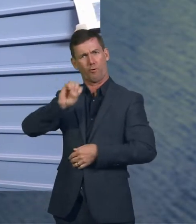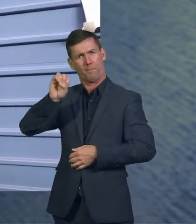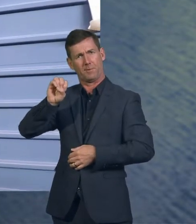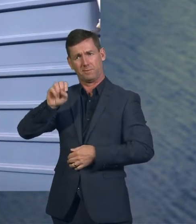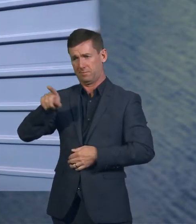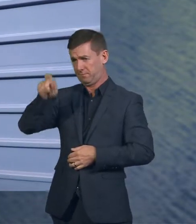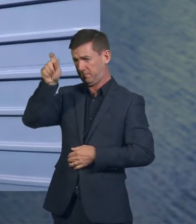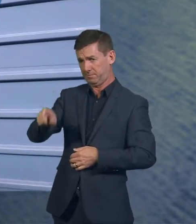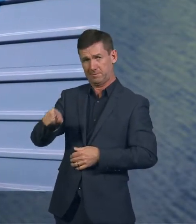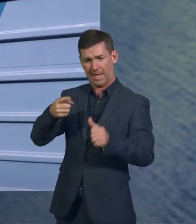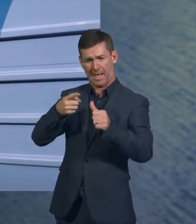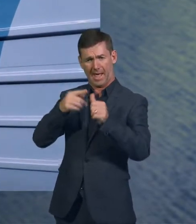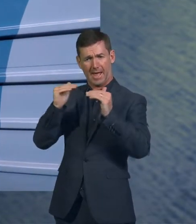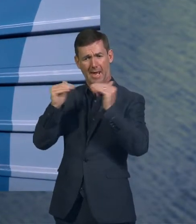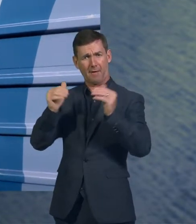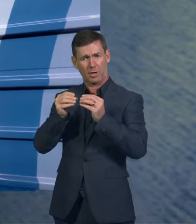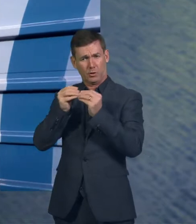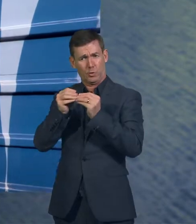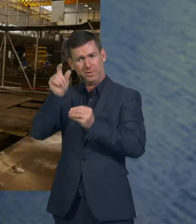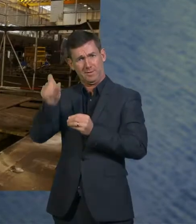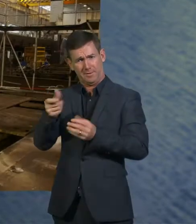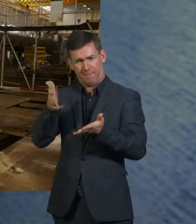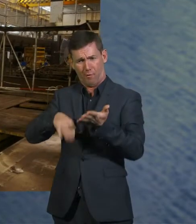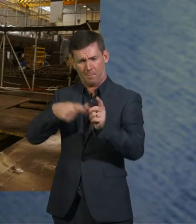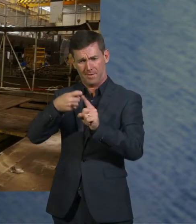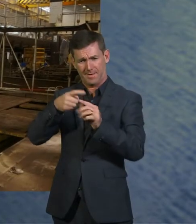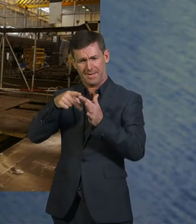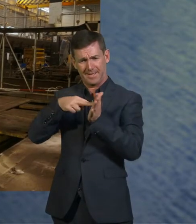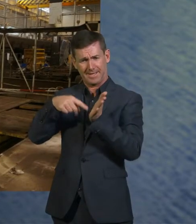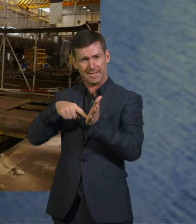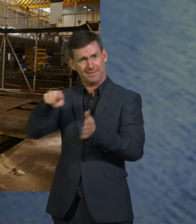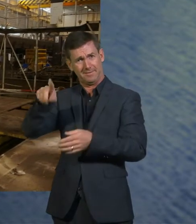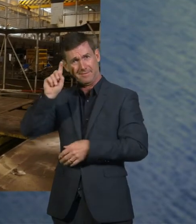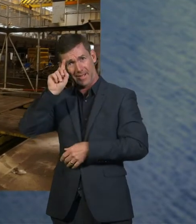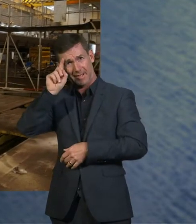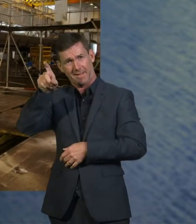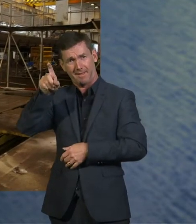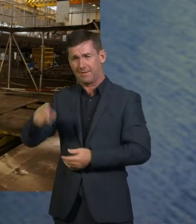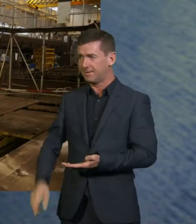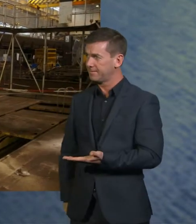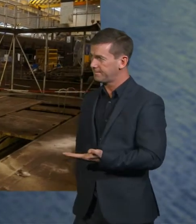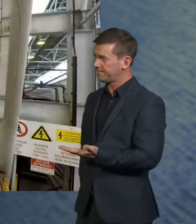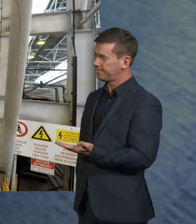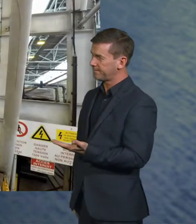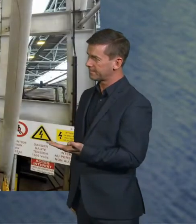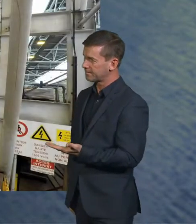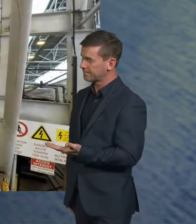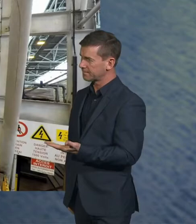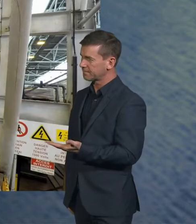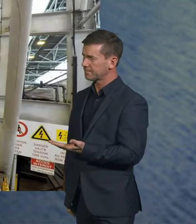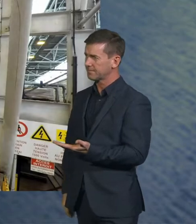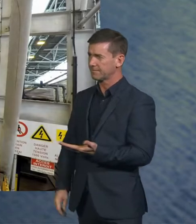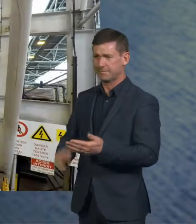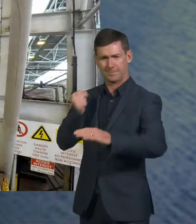of a competition to mark the tunnel's quarter century. The carriage has gone from sooty tunnel grey to sparkly tunnel